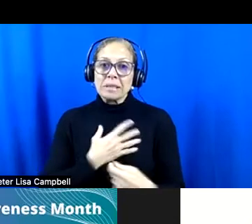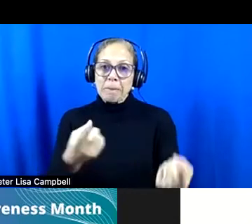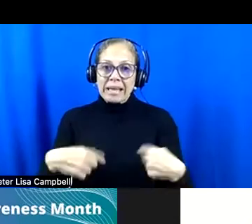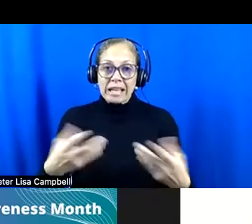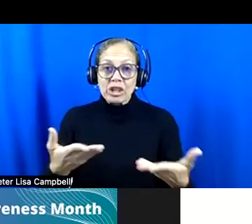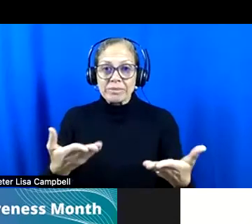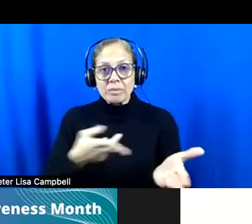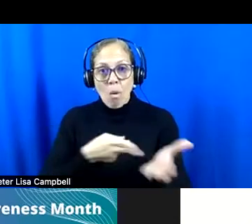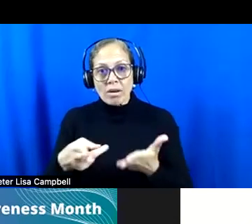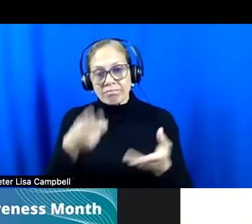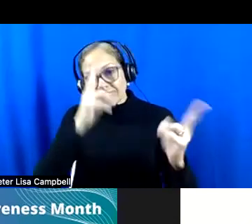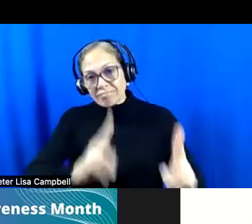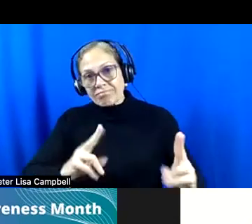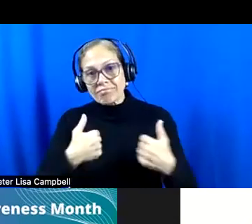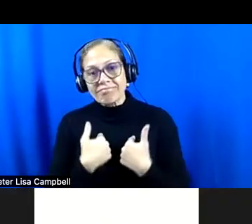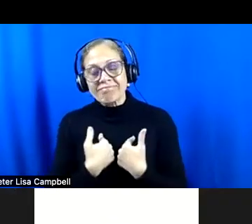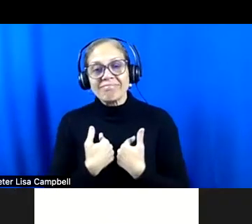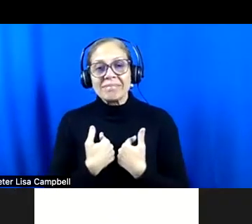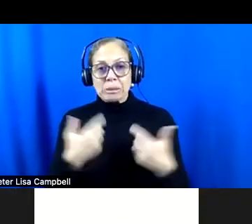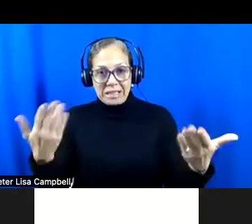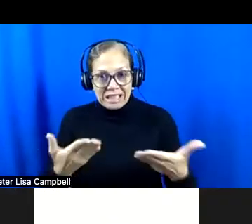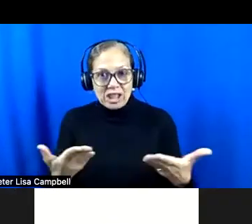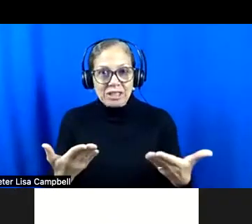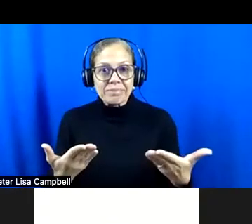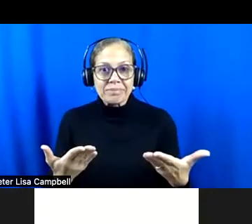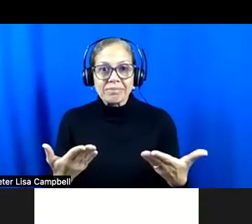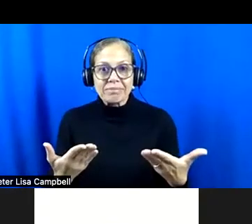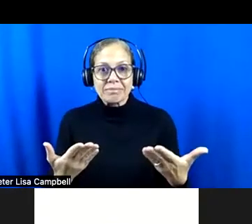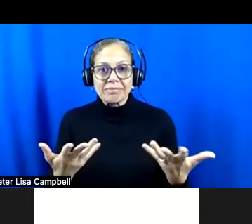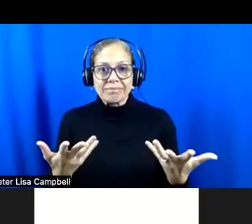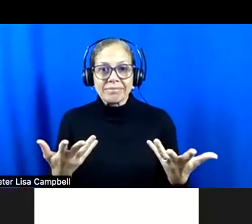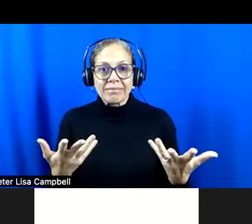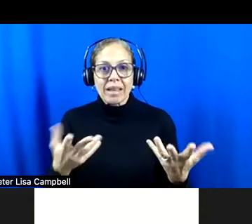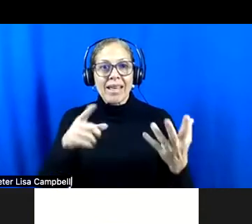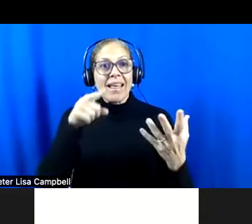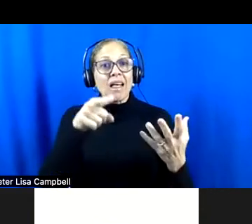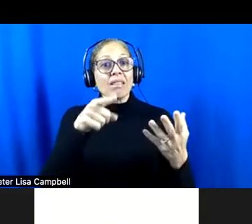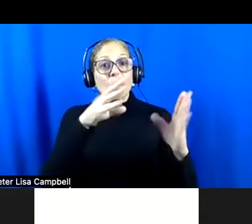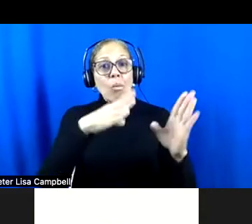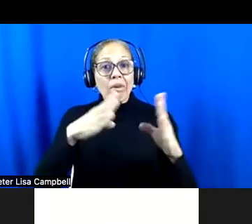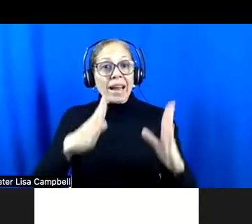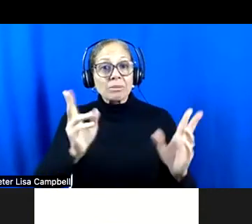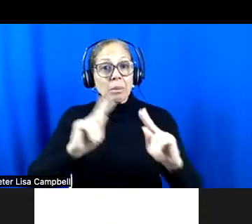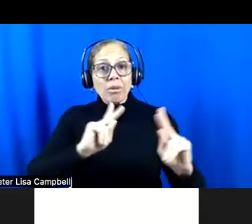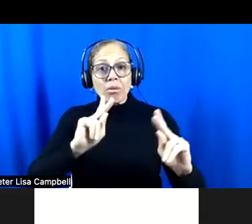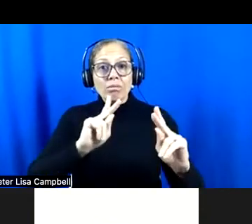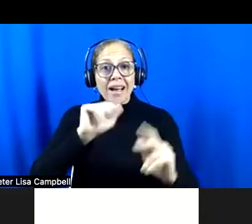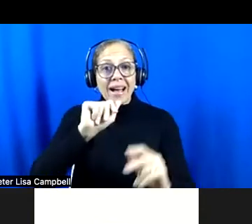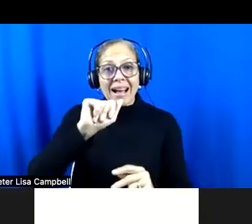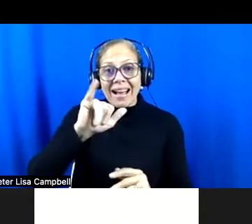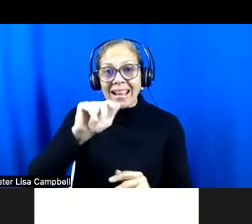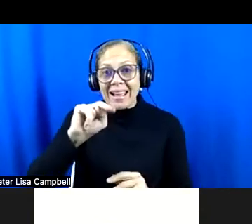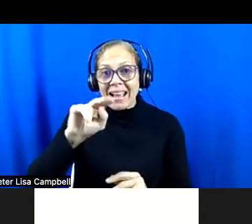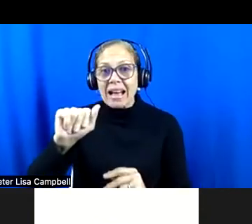I am grateful for the vision of the organizers. Thank you, Ayana and